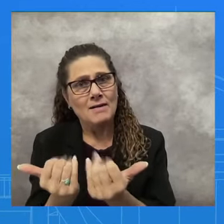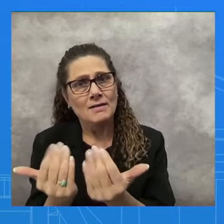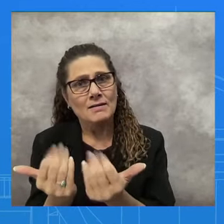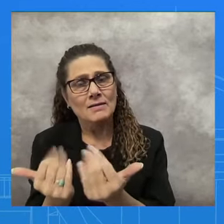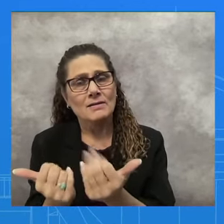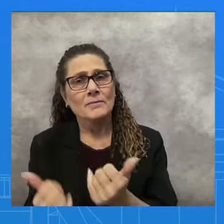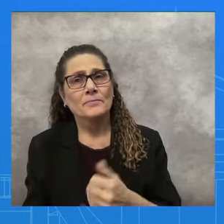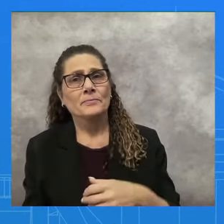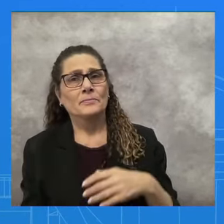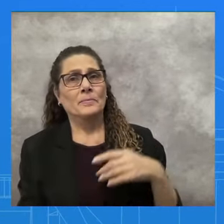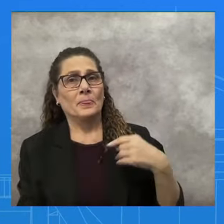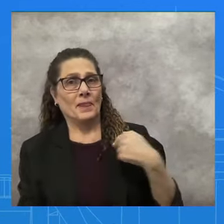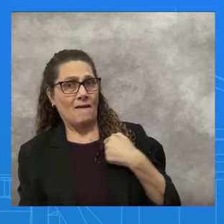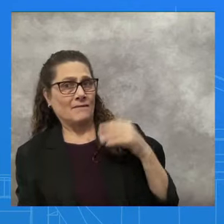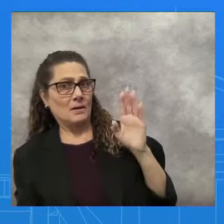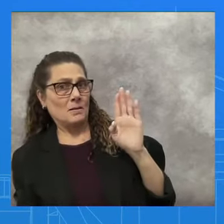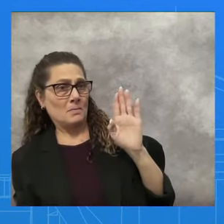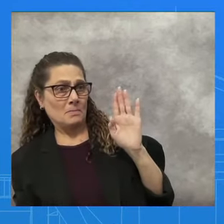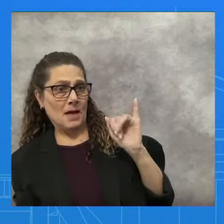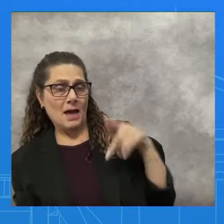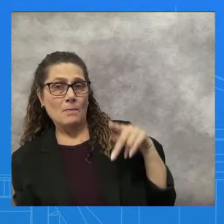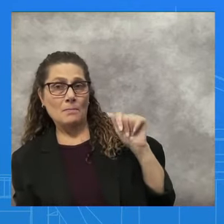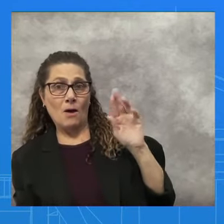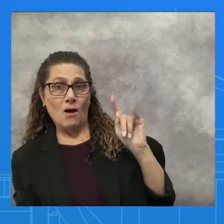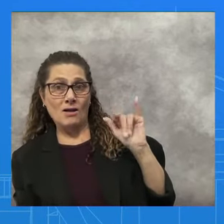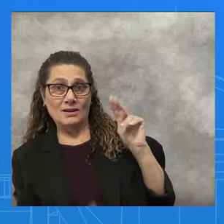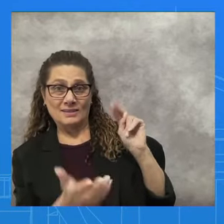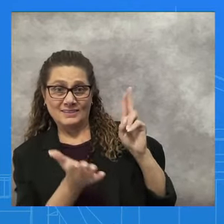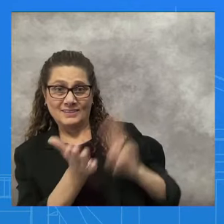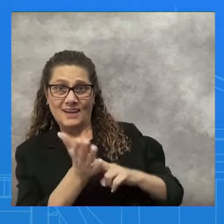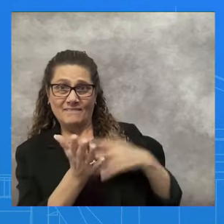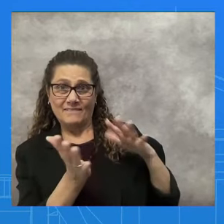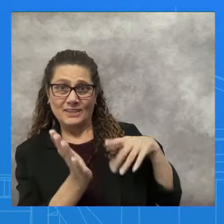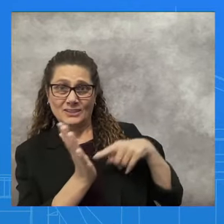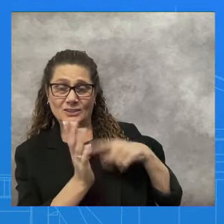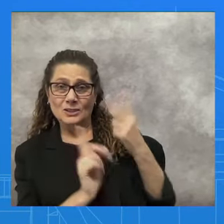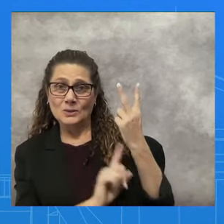ago. So they took the first step. They need to take another step.